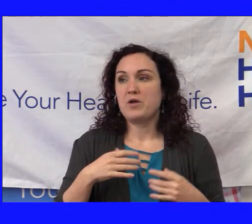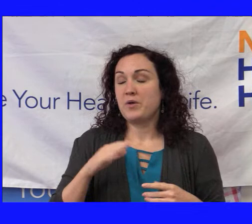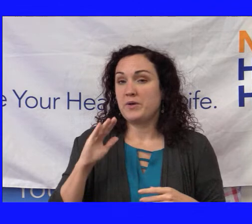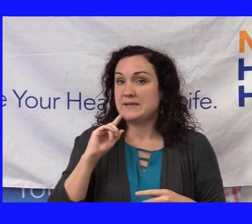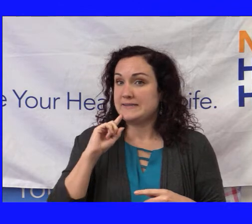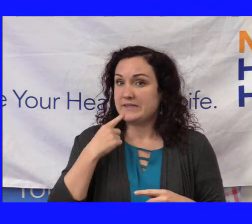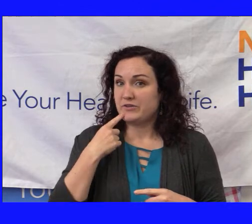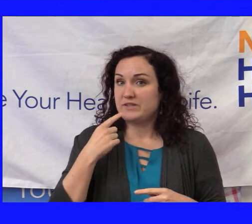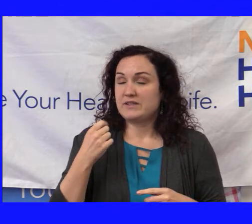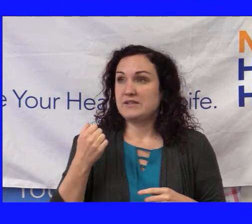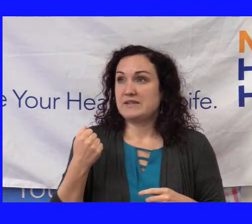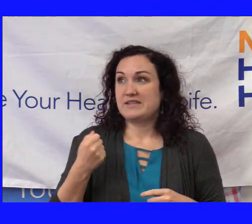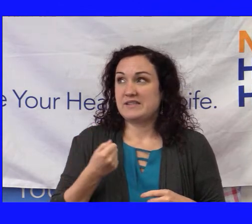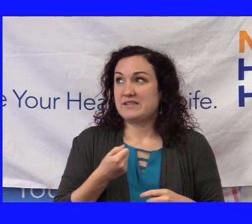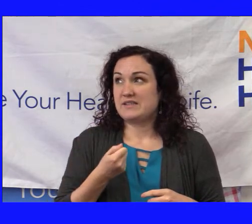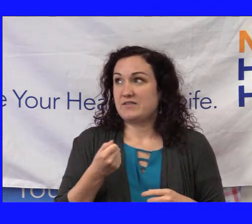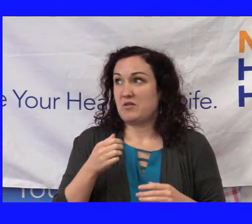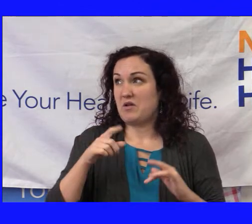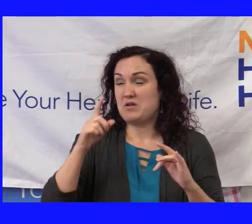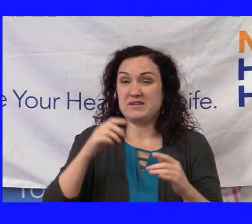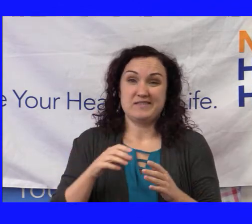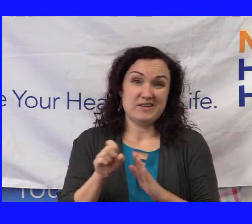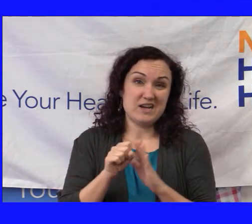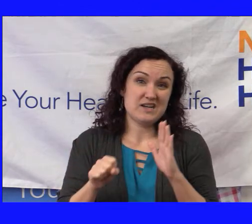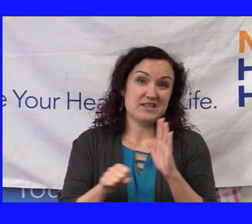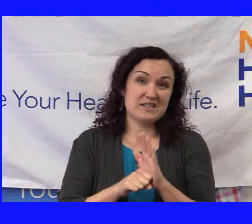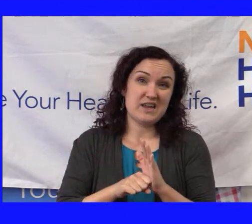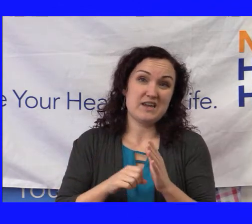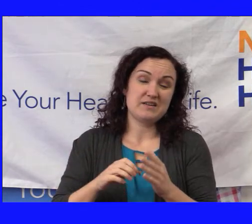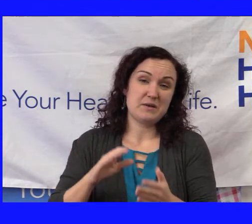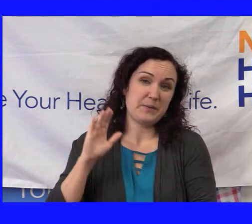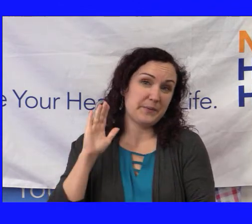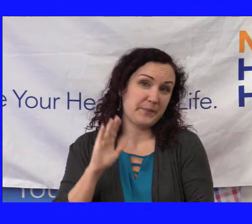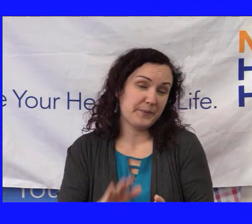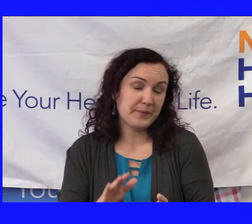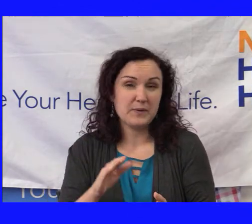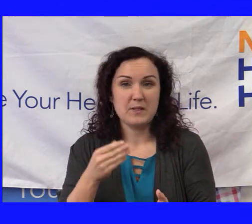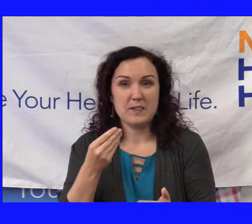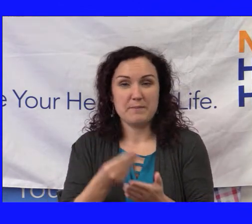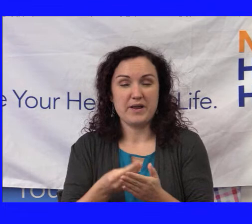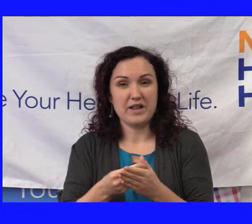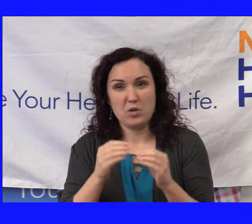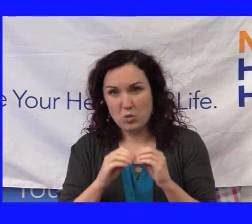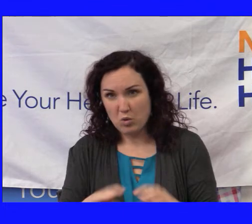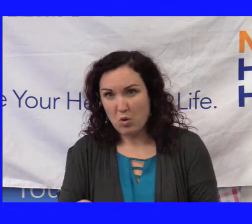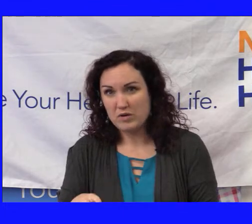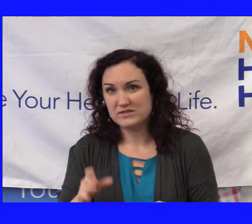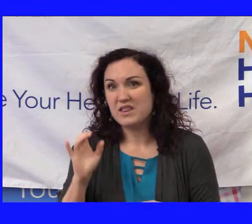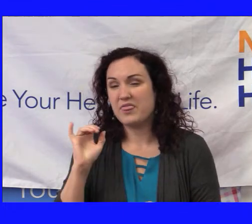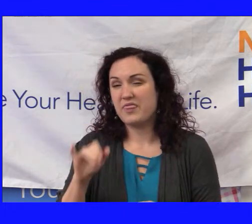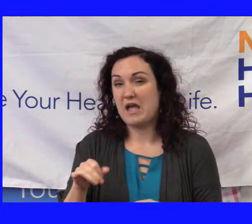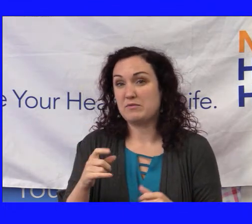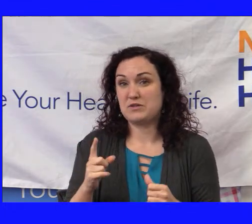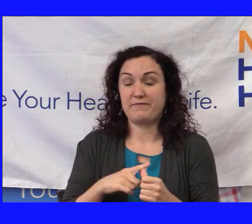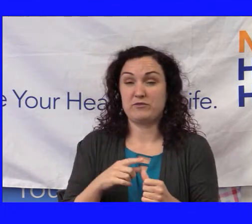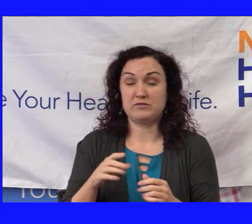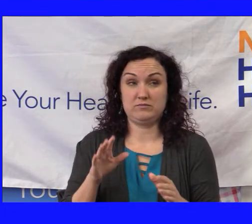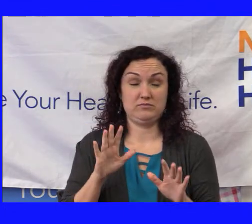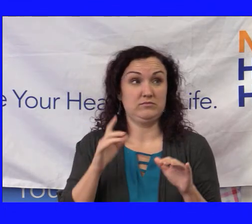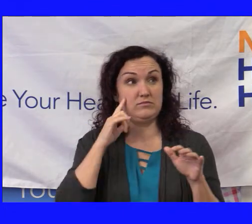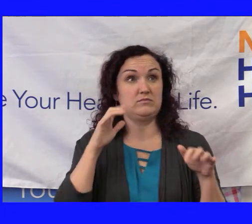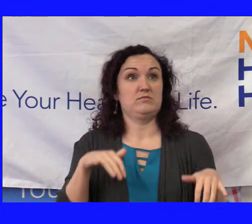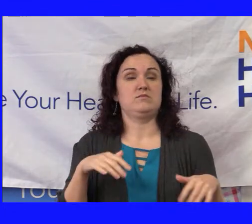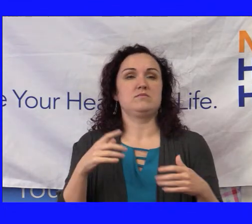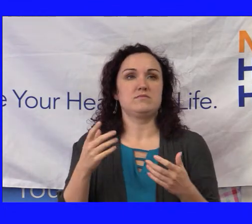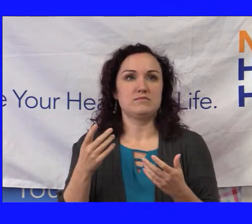several $billion state deficits, particularly tied to the Medicaid budget. So that was where kind of the first notion of across the board cuts